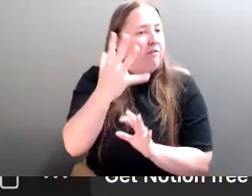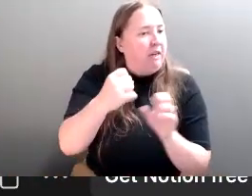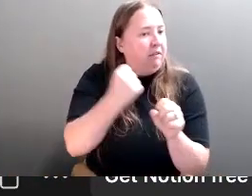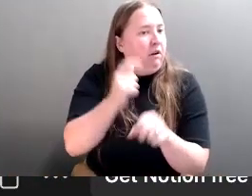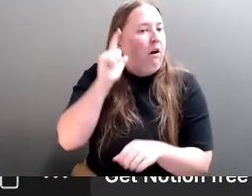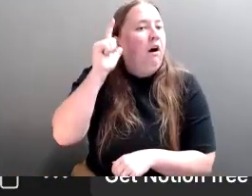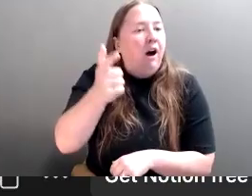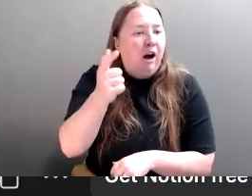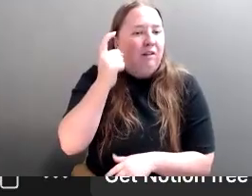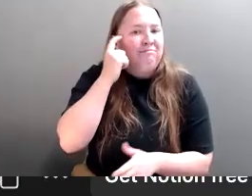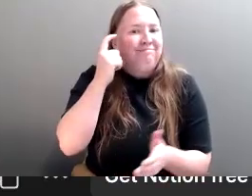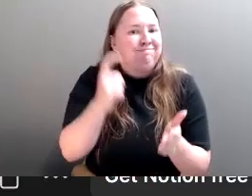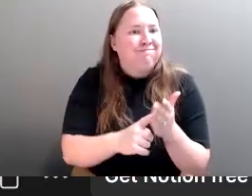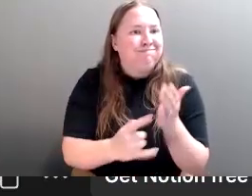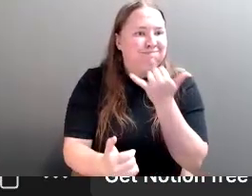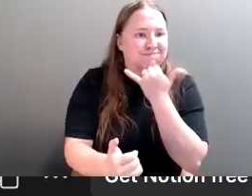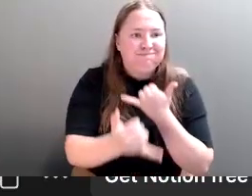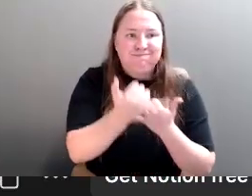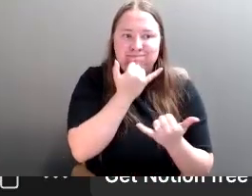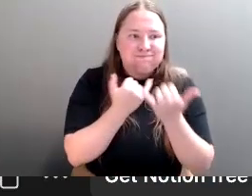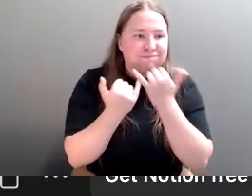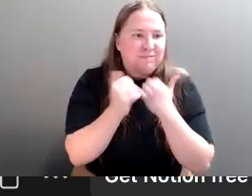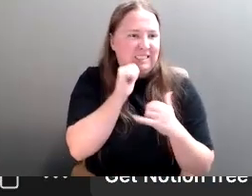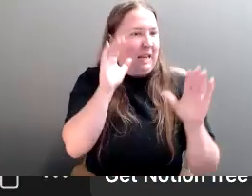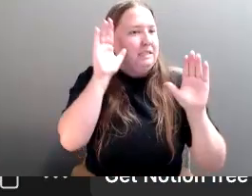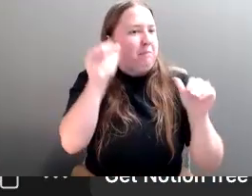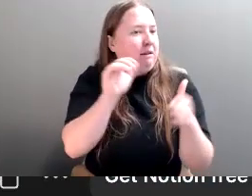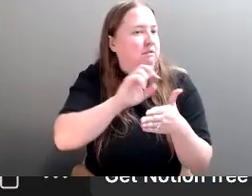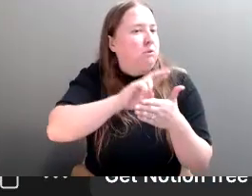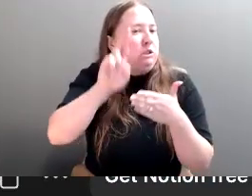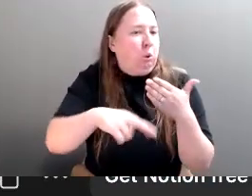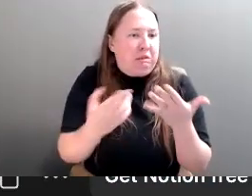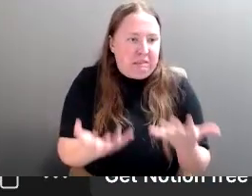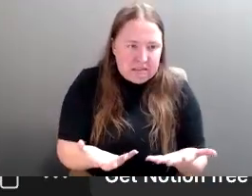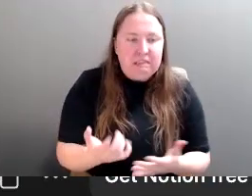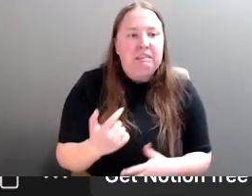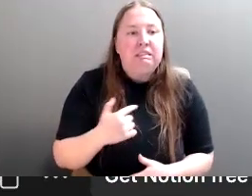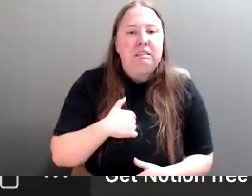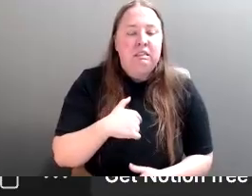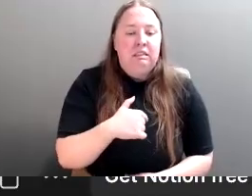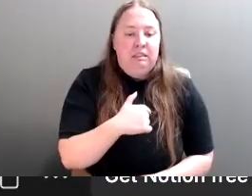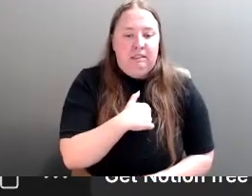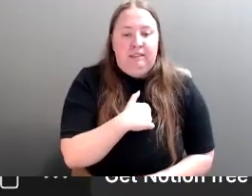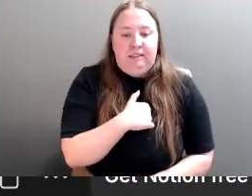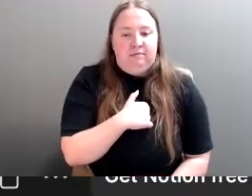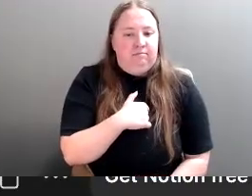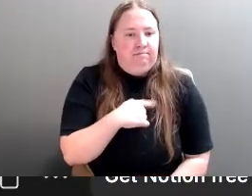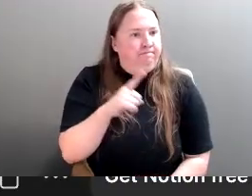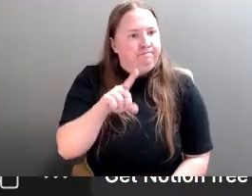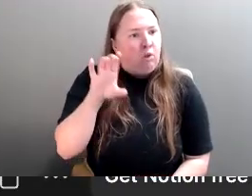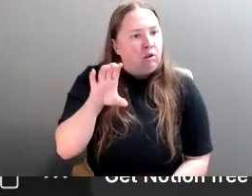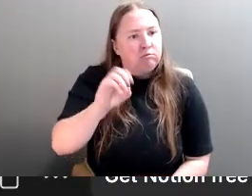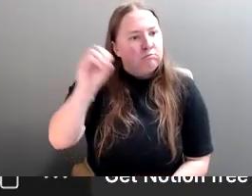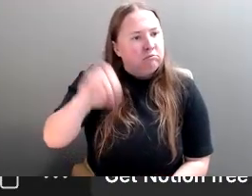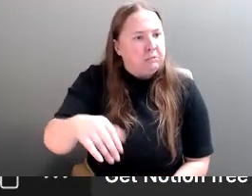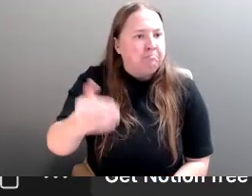Z errors and we did not at all expect the outcomes. Yeah. So we 100% know.